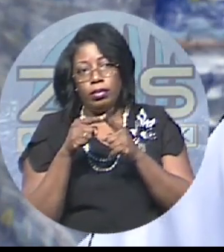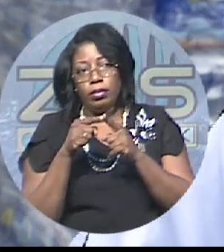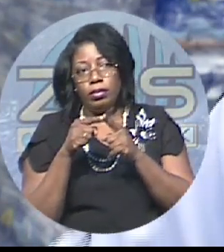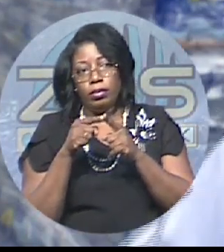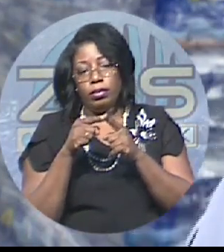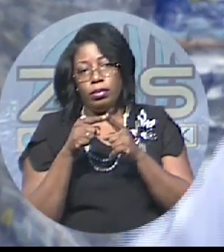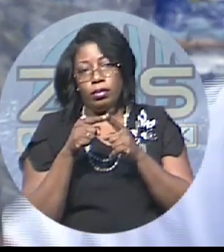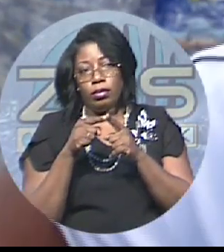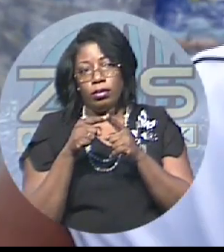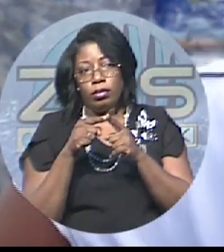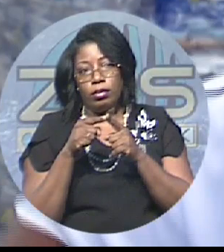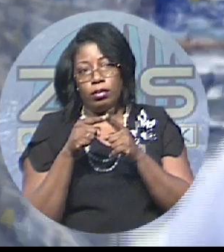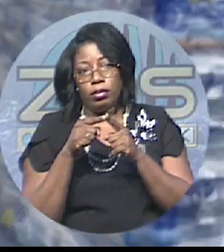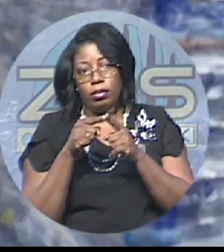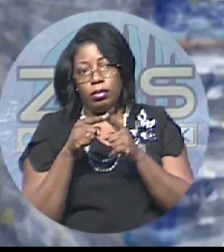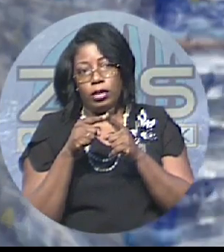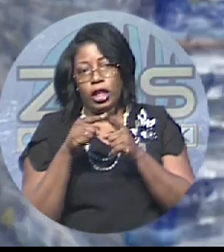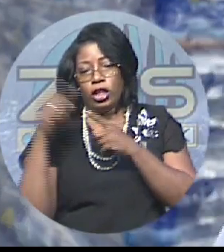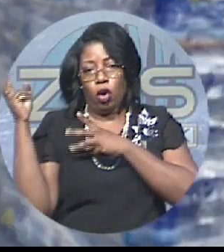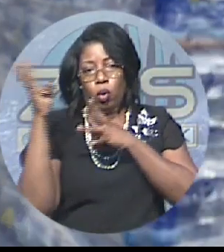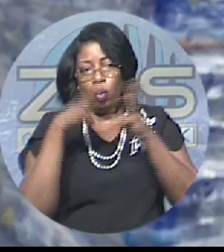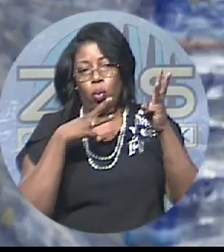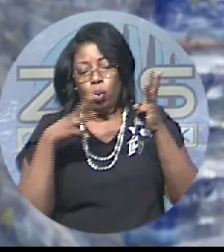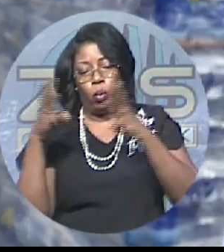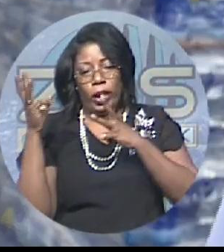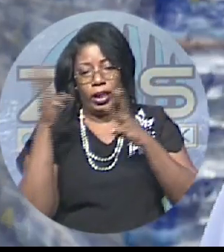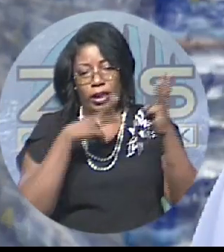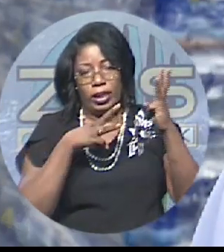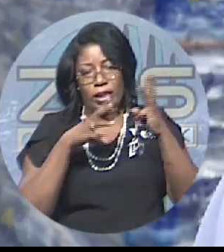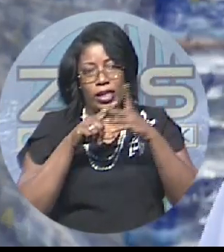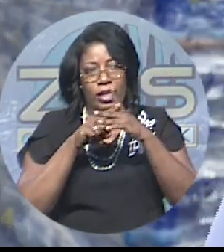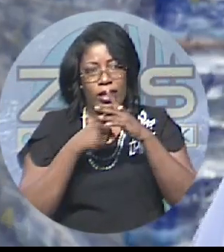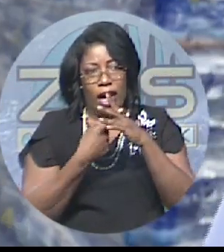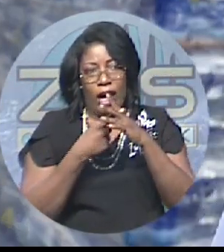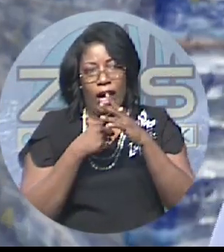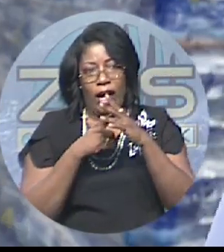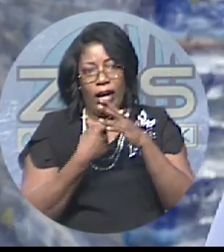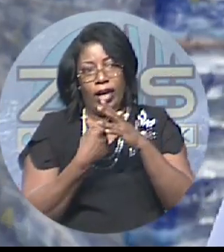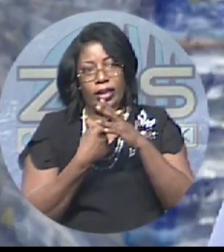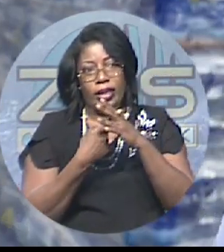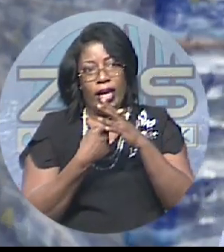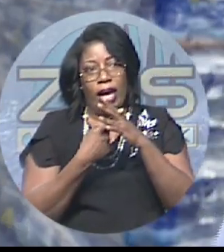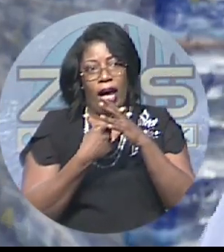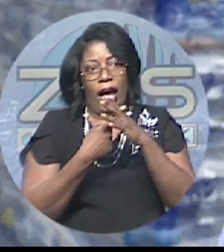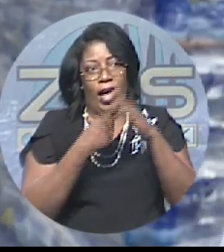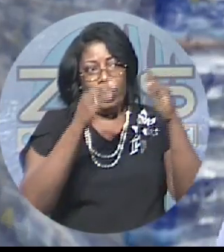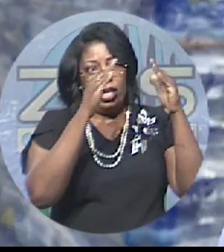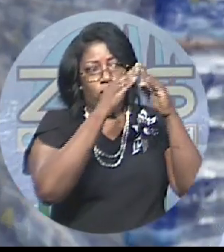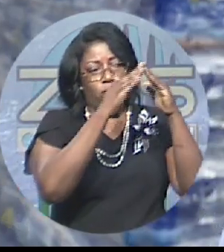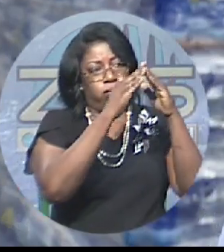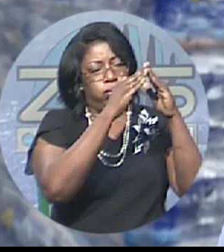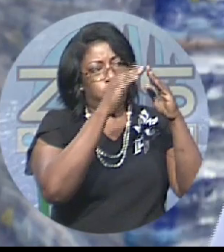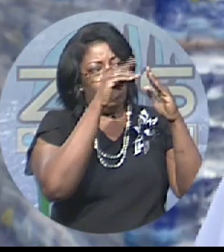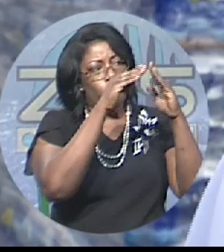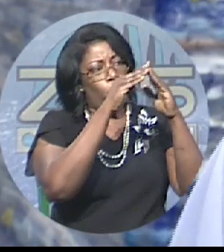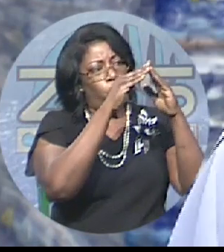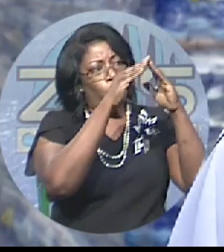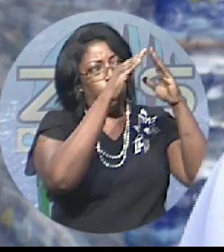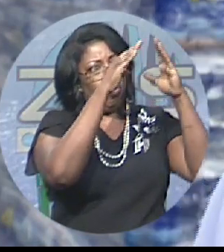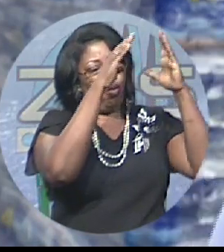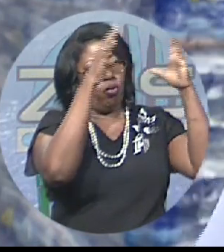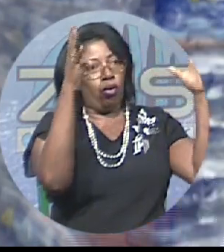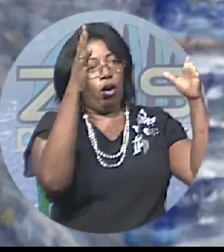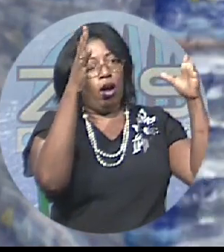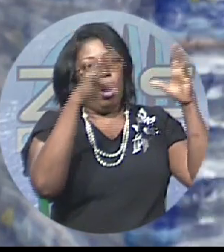the ferocious winds just kicked up and started to tear the roof off of that church. When you